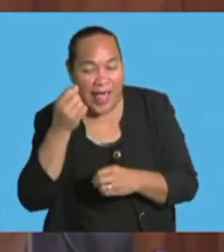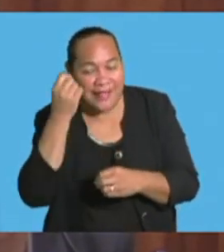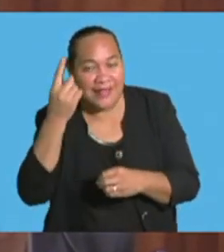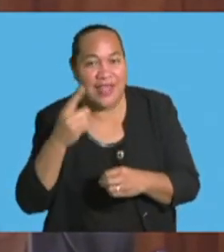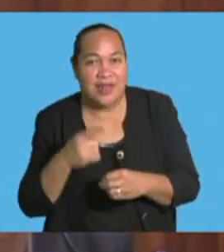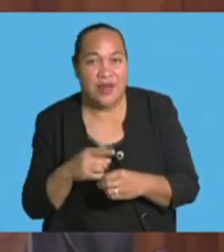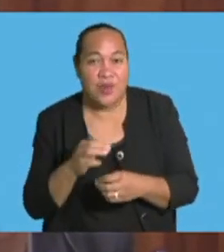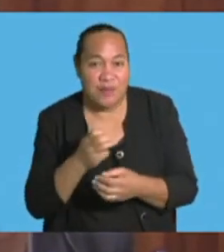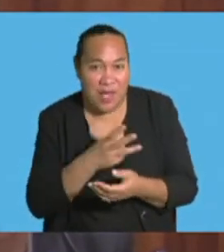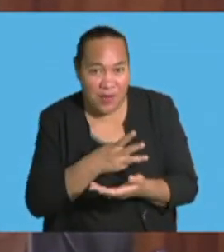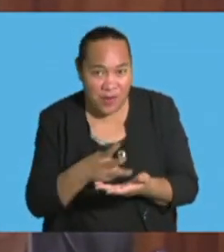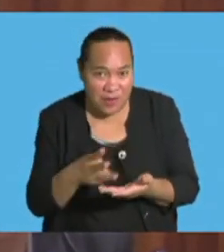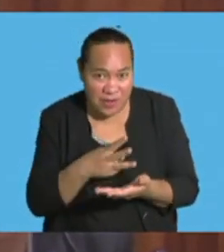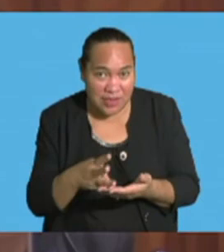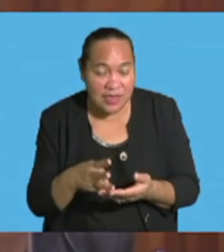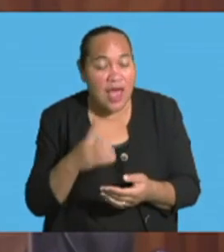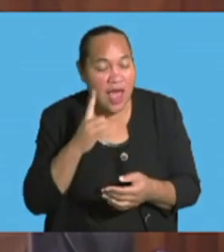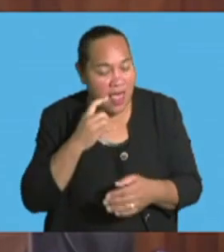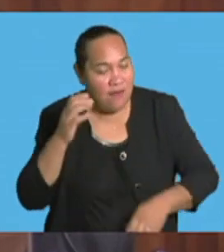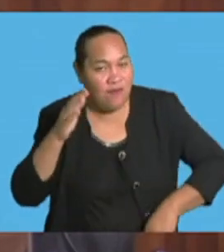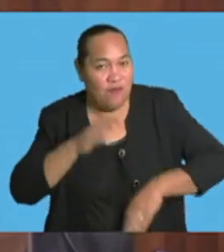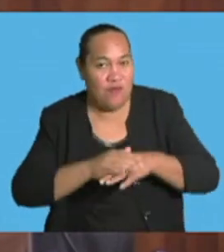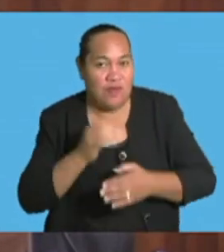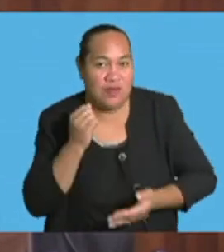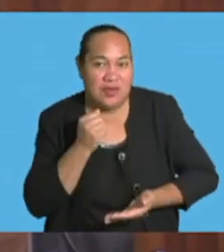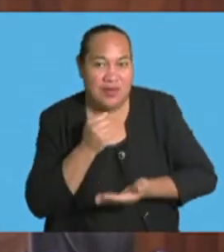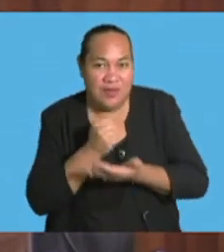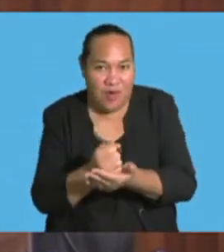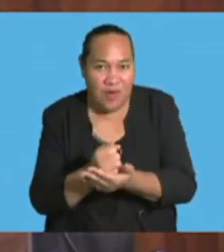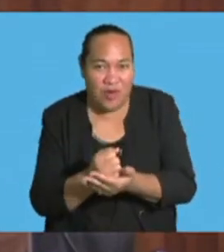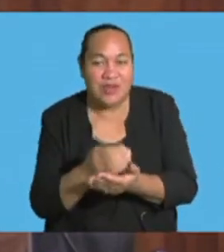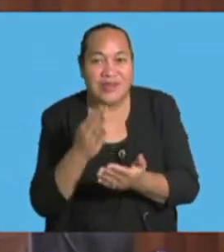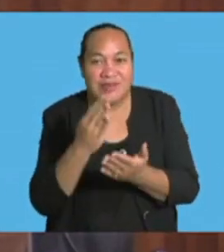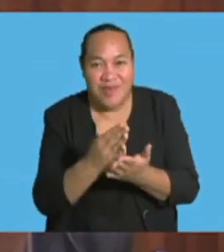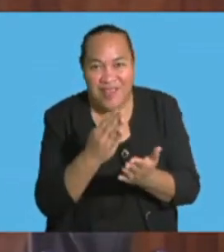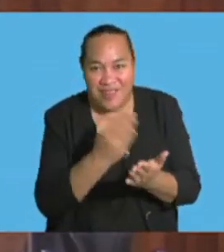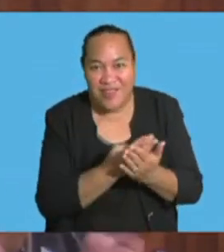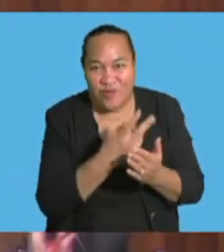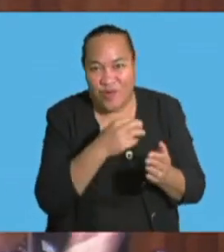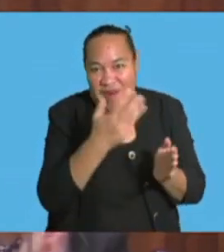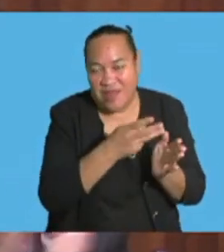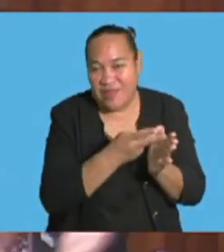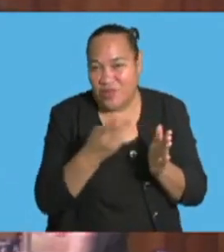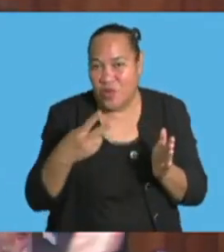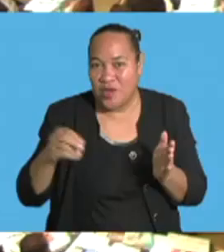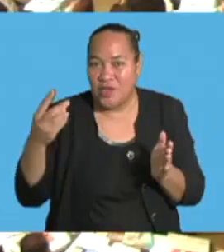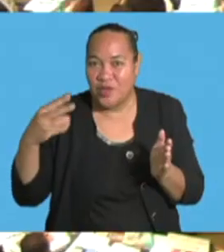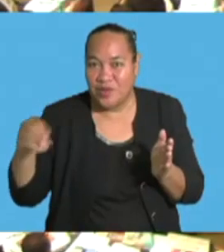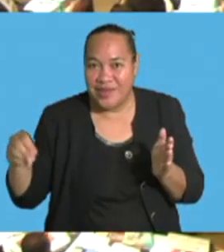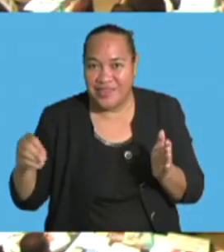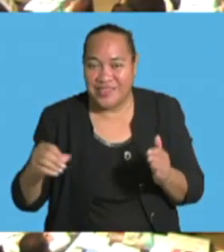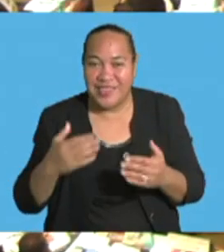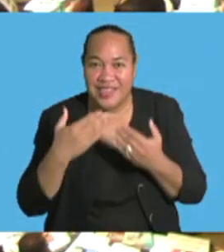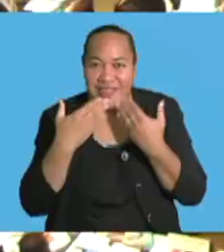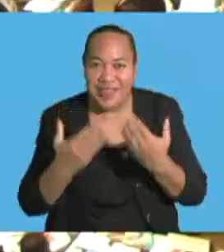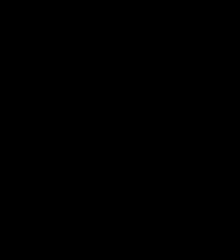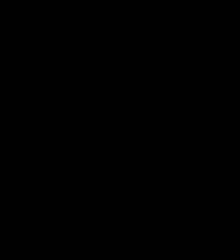words, I wholeheartedly commend the 2019-2020 budget. Thank you.